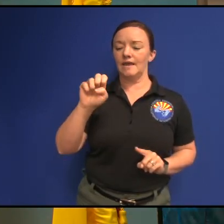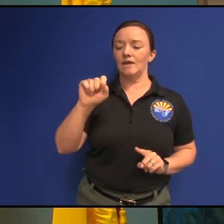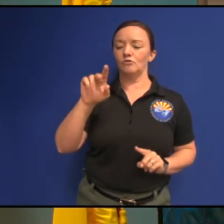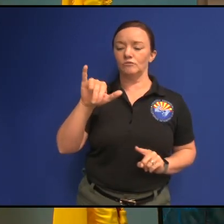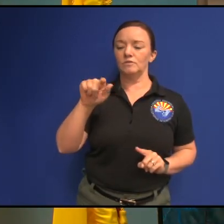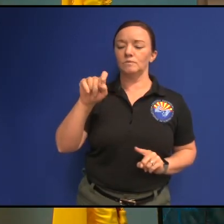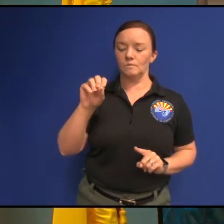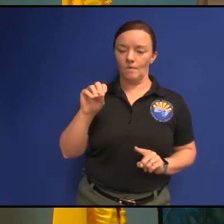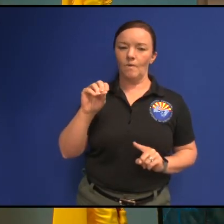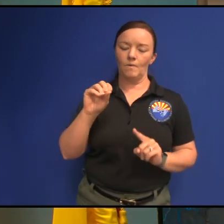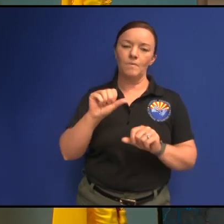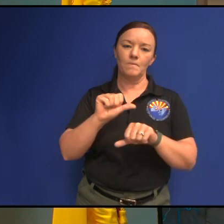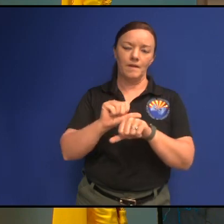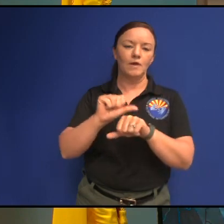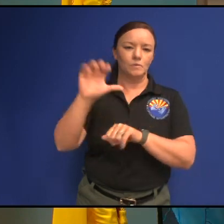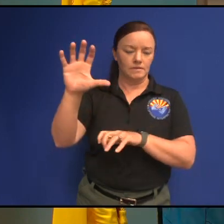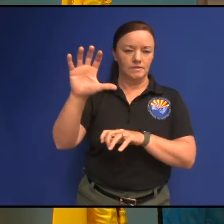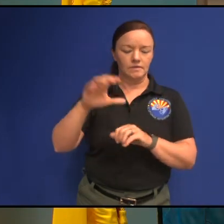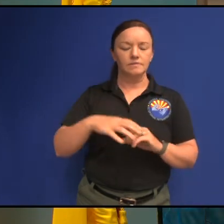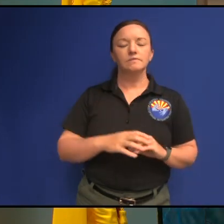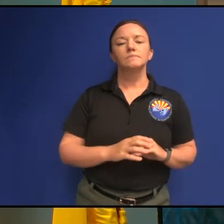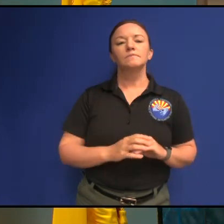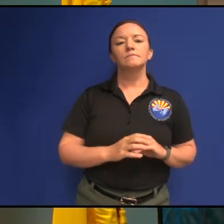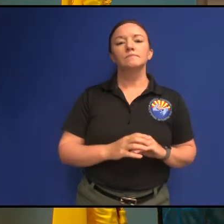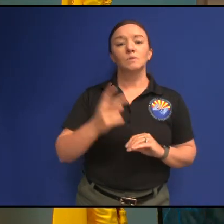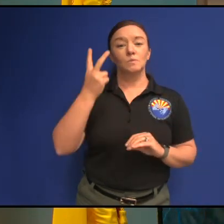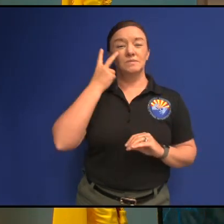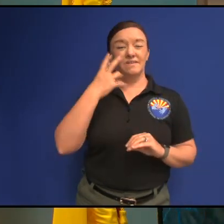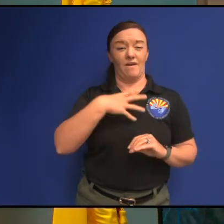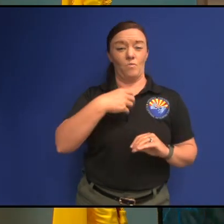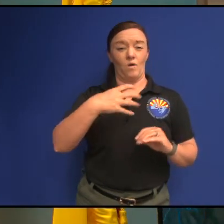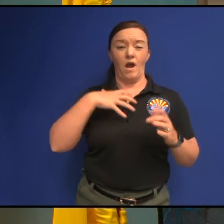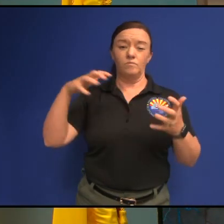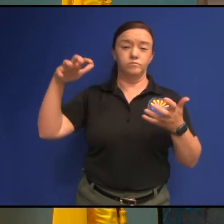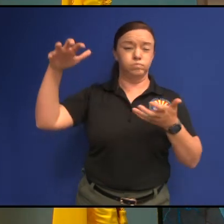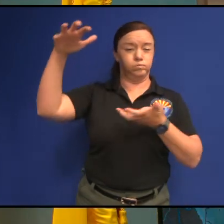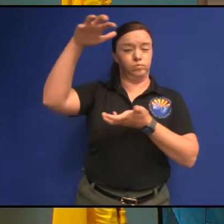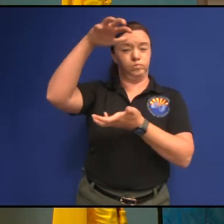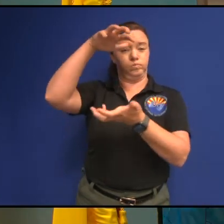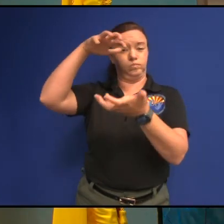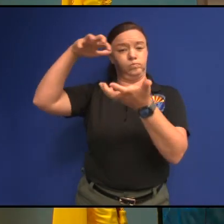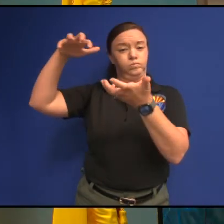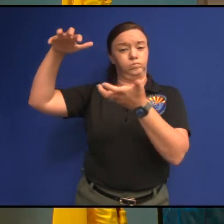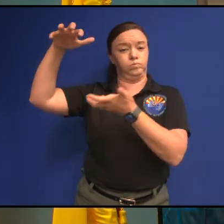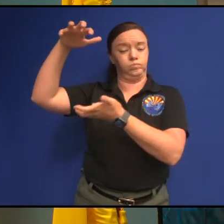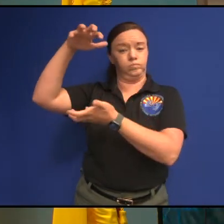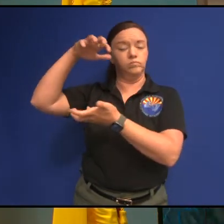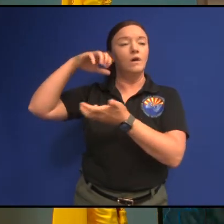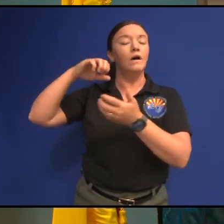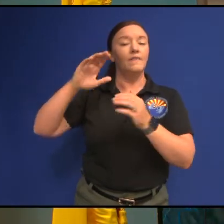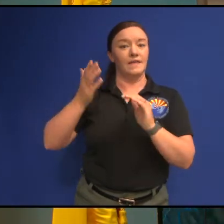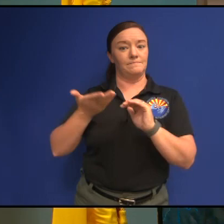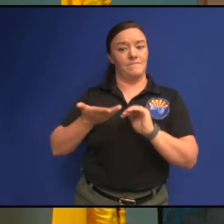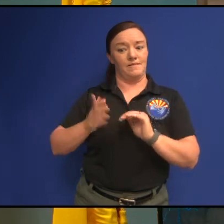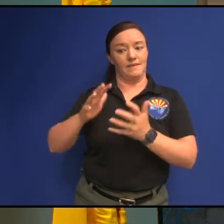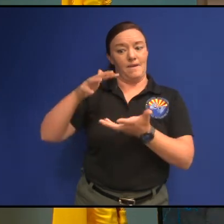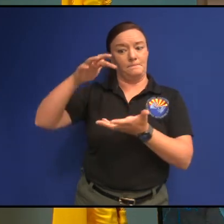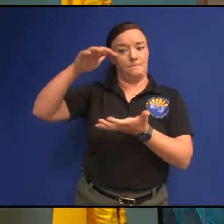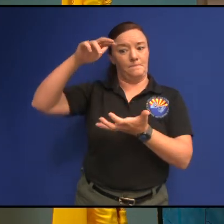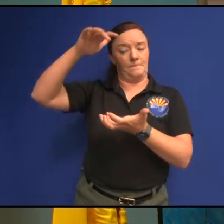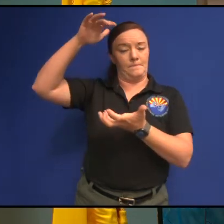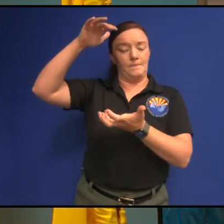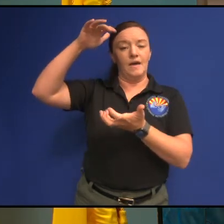big, huge white blob of clouds that's been building up and slowly drifting to the south and